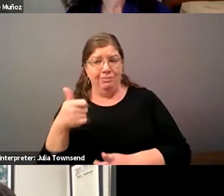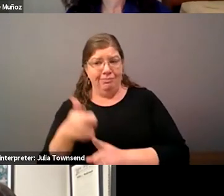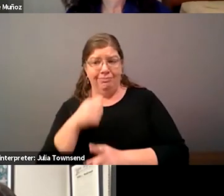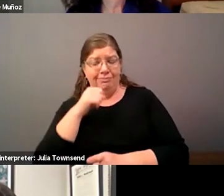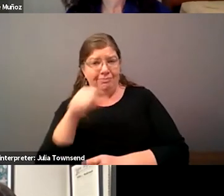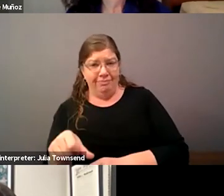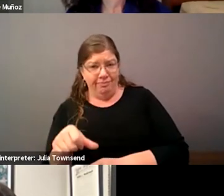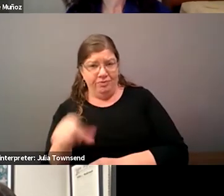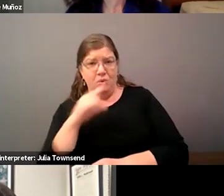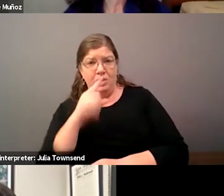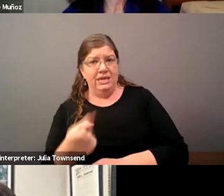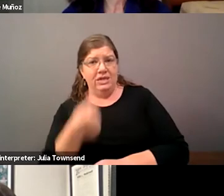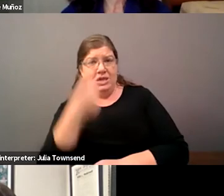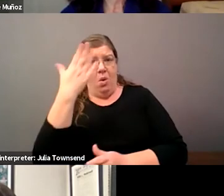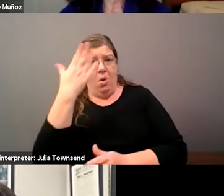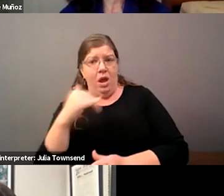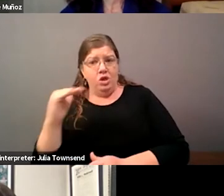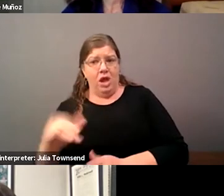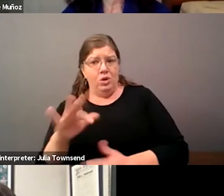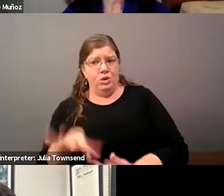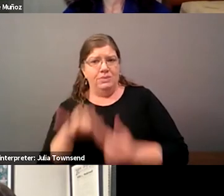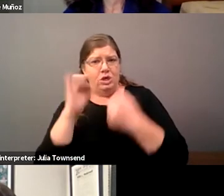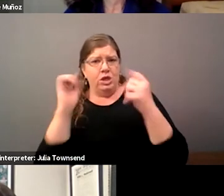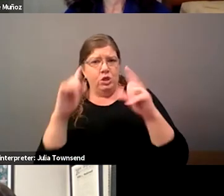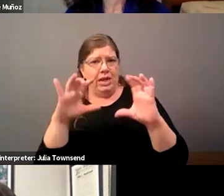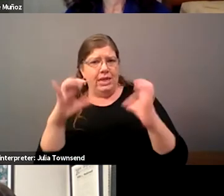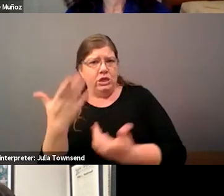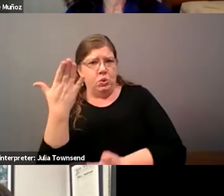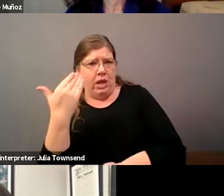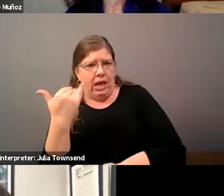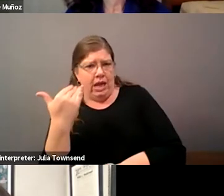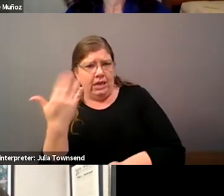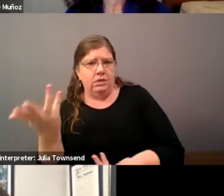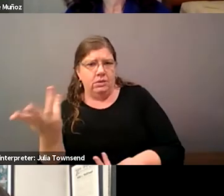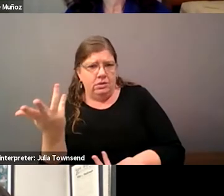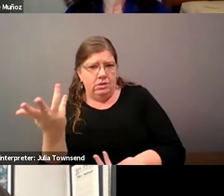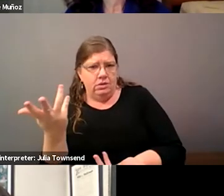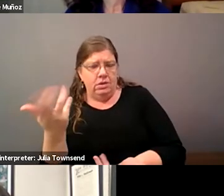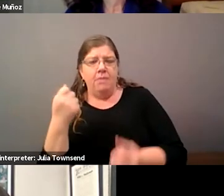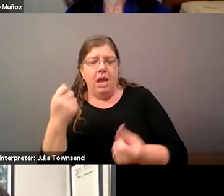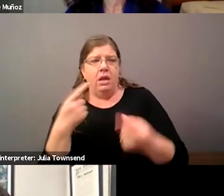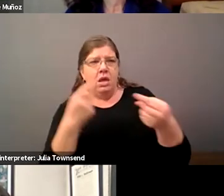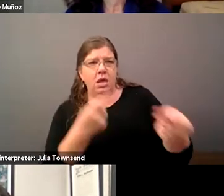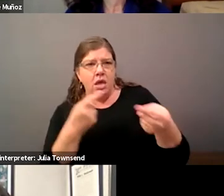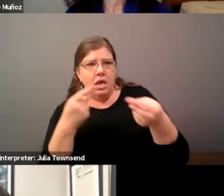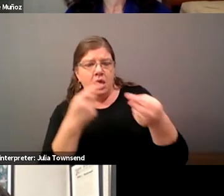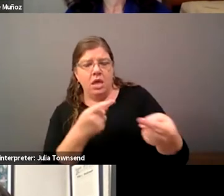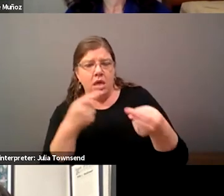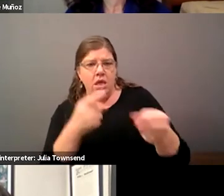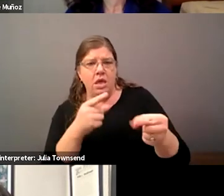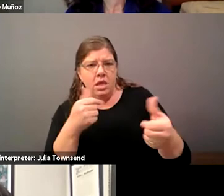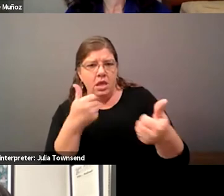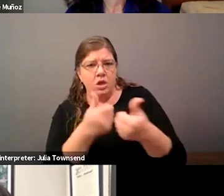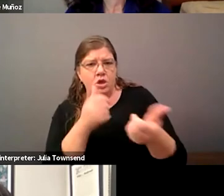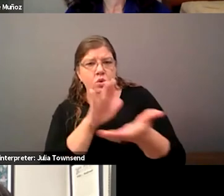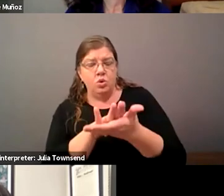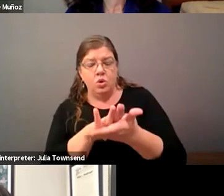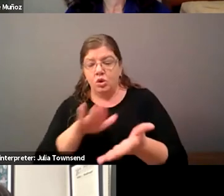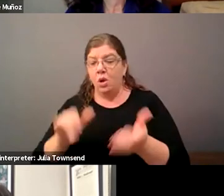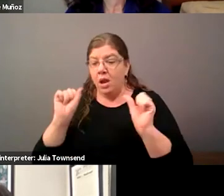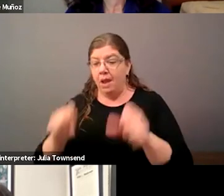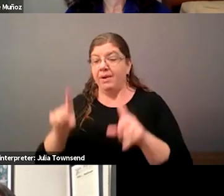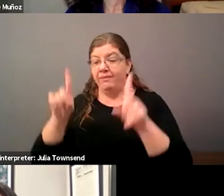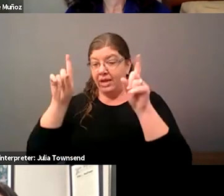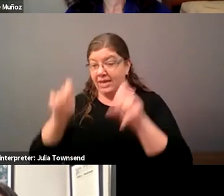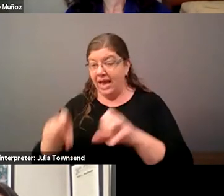not comprehend why her child was in special education classes and after many battles with the school her child was able to finally test